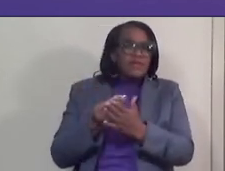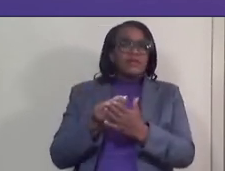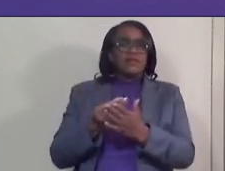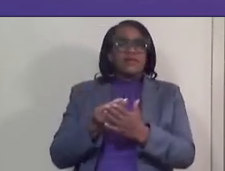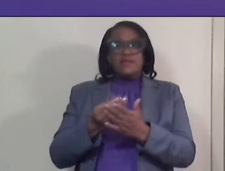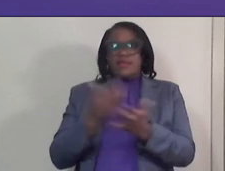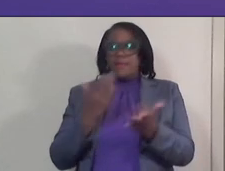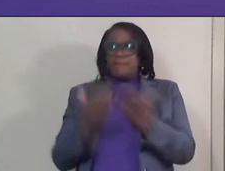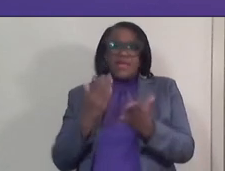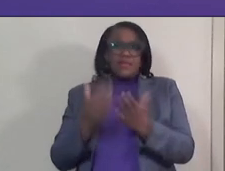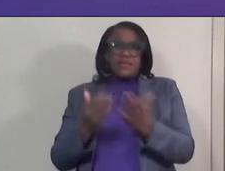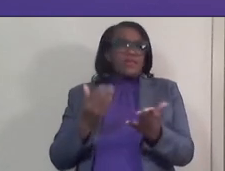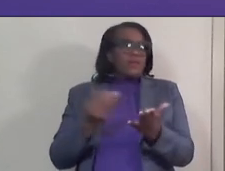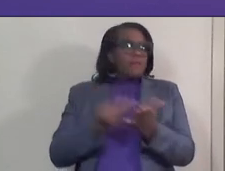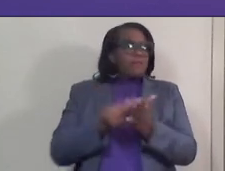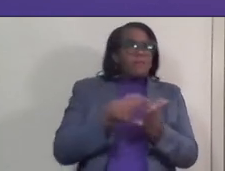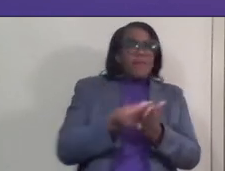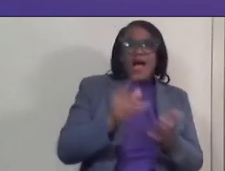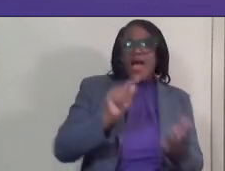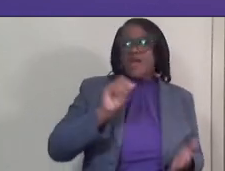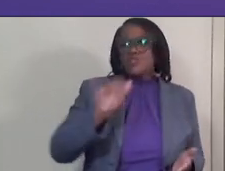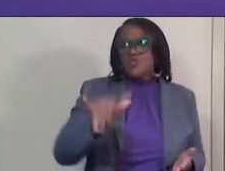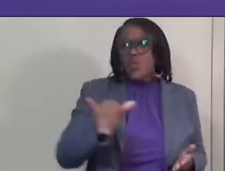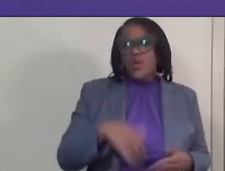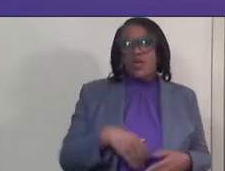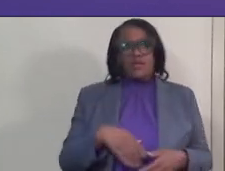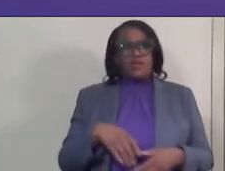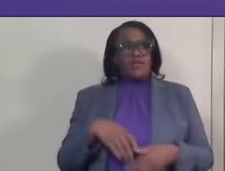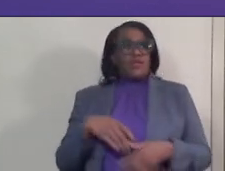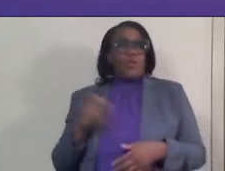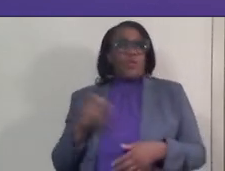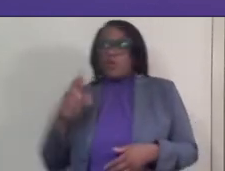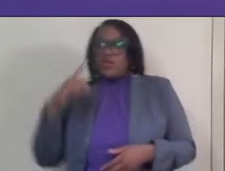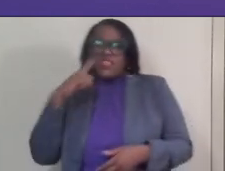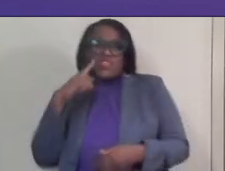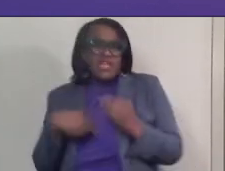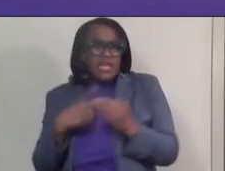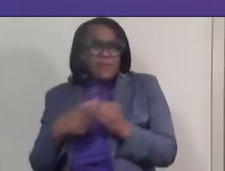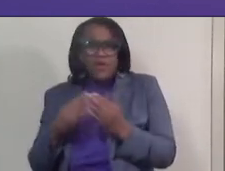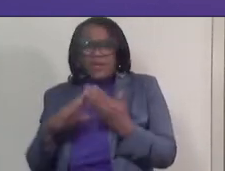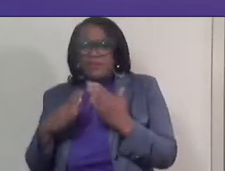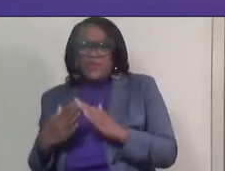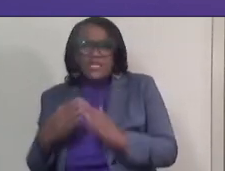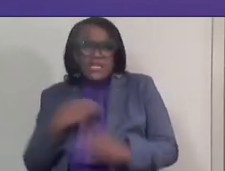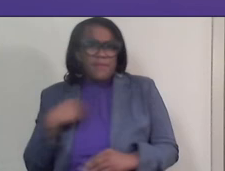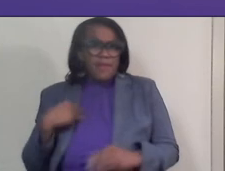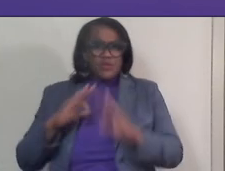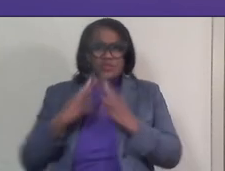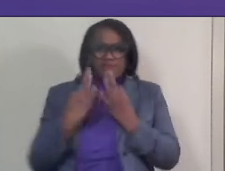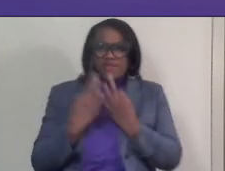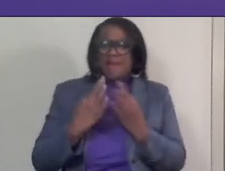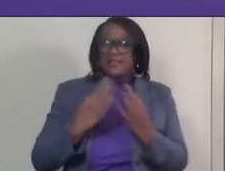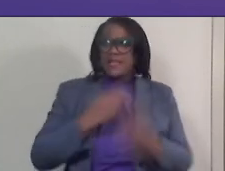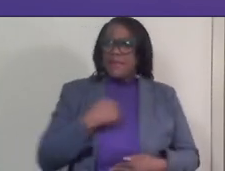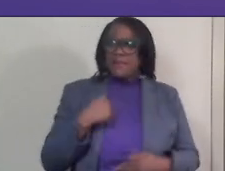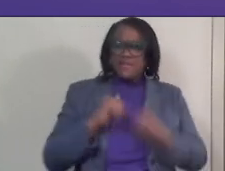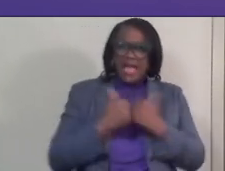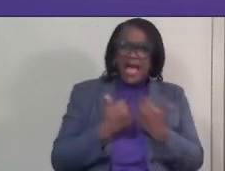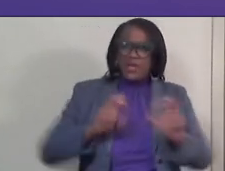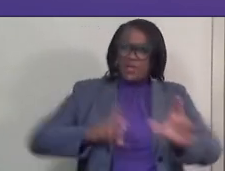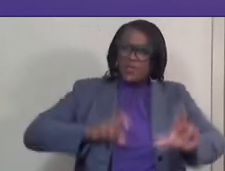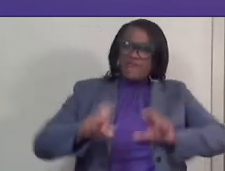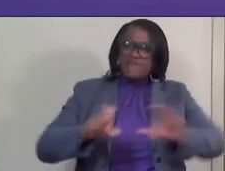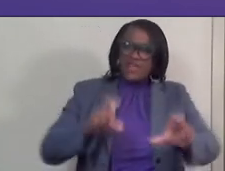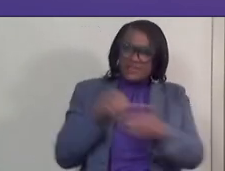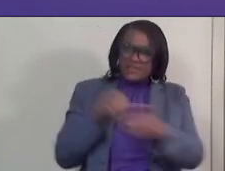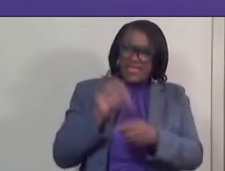toy or buy the plastic toy, but also thinking about just community members, family members, of how can we invest in it ourselves.